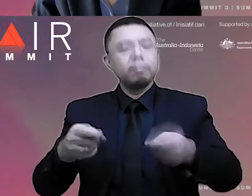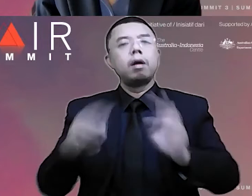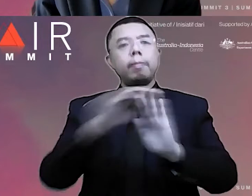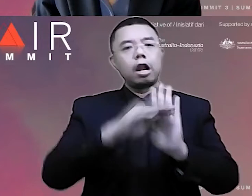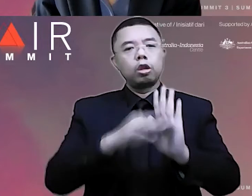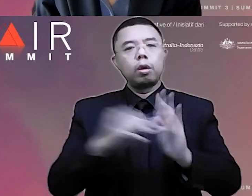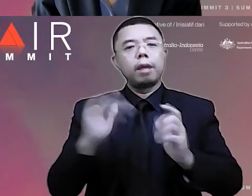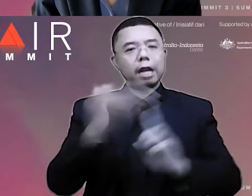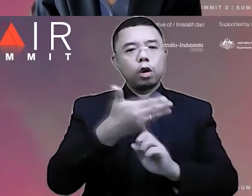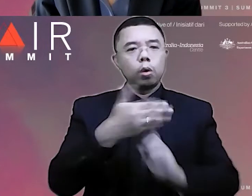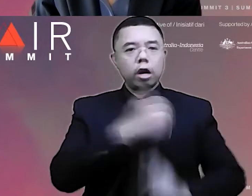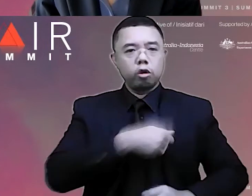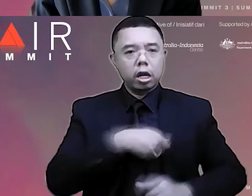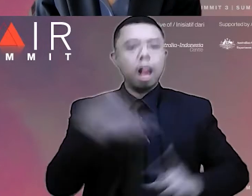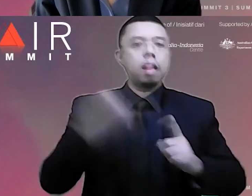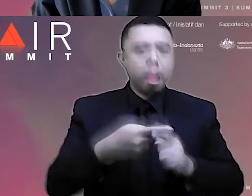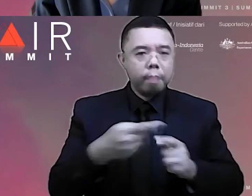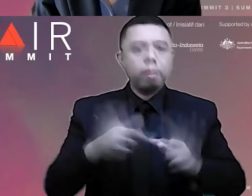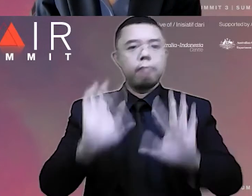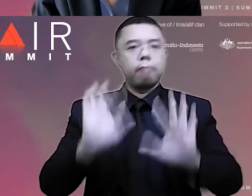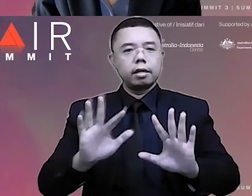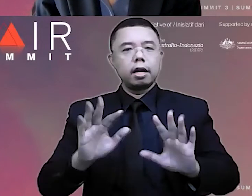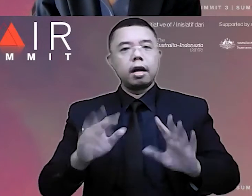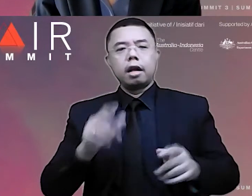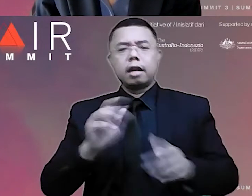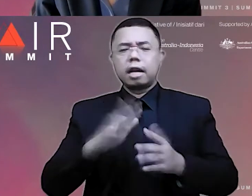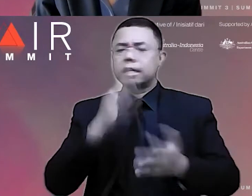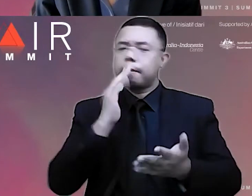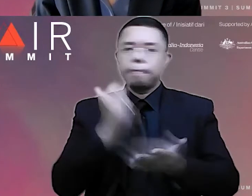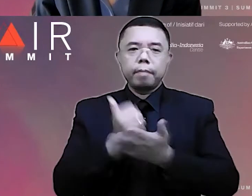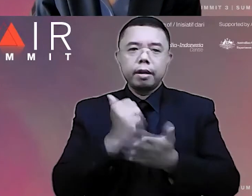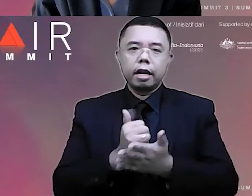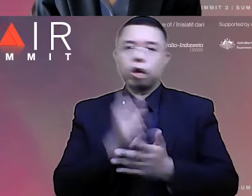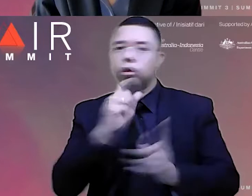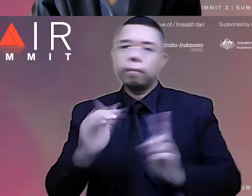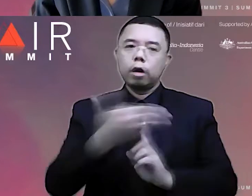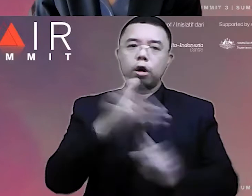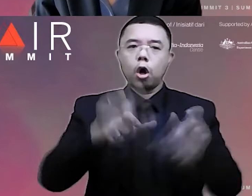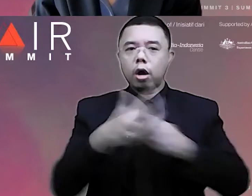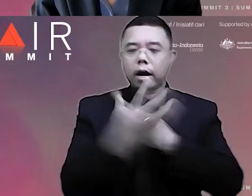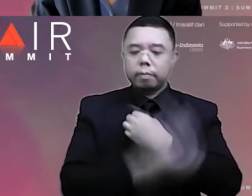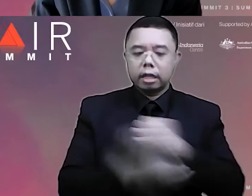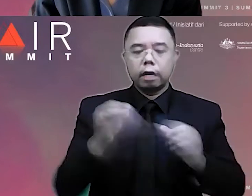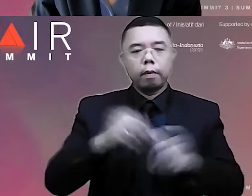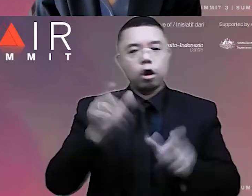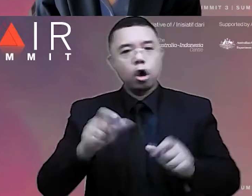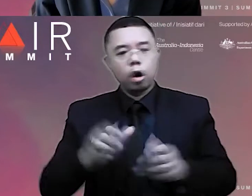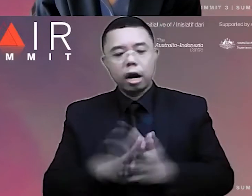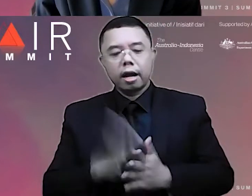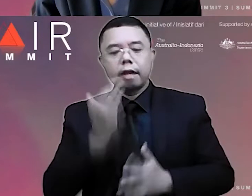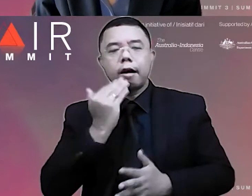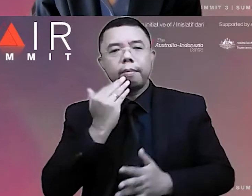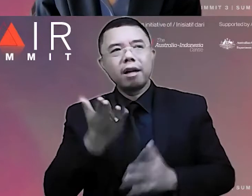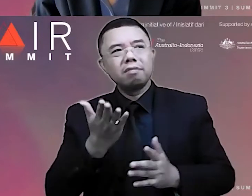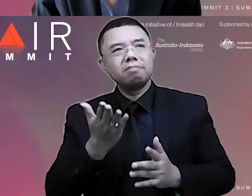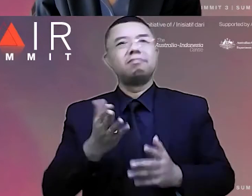very important role in protecting the poor and vulnerable. We, for example, provide hardship relief. For example, for